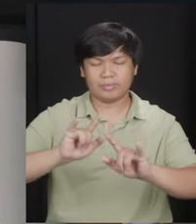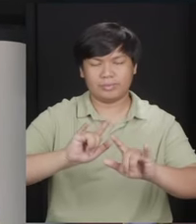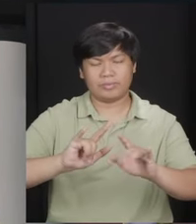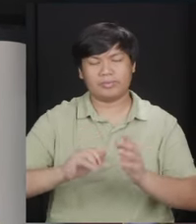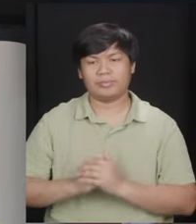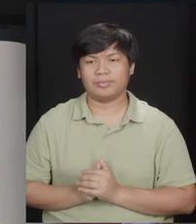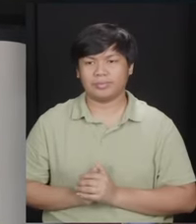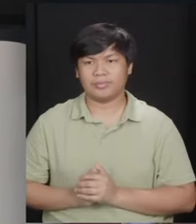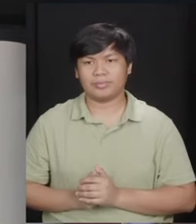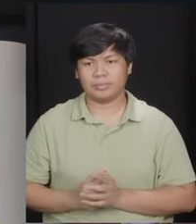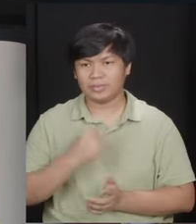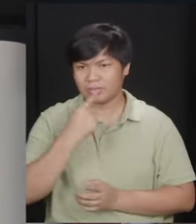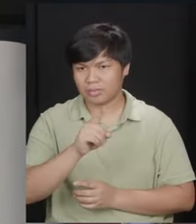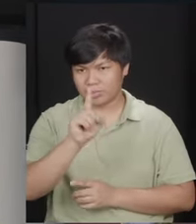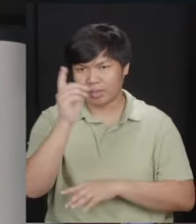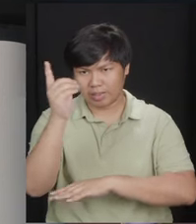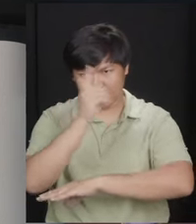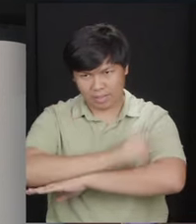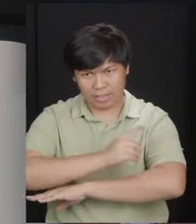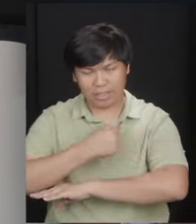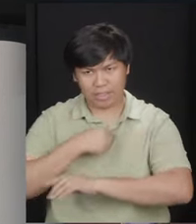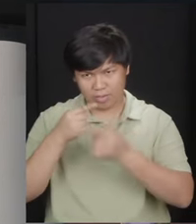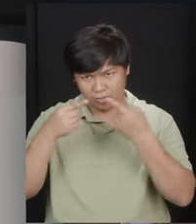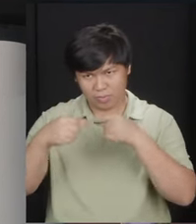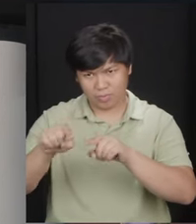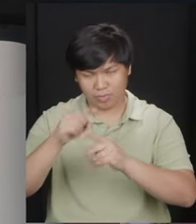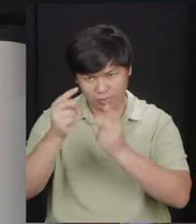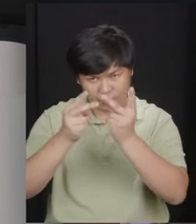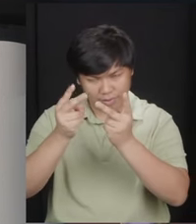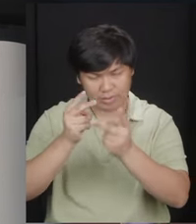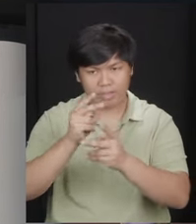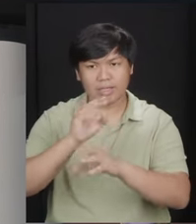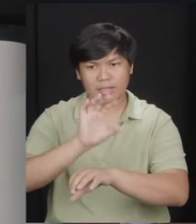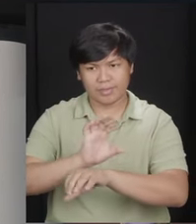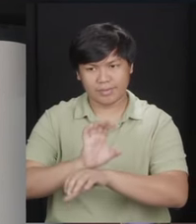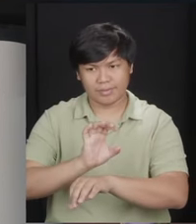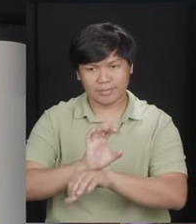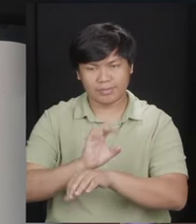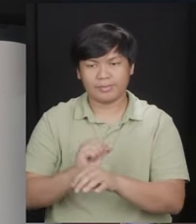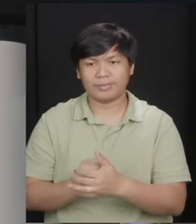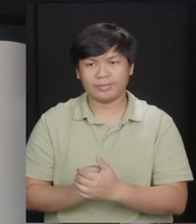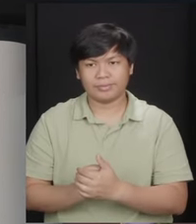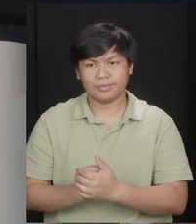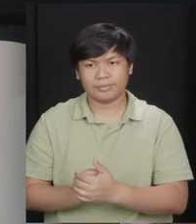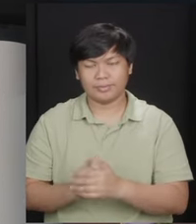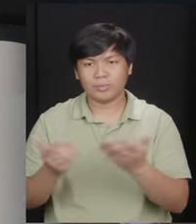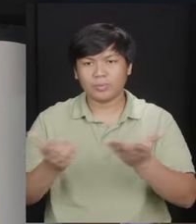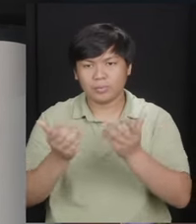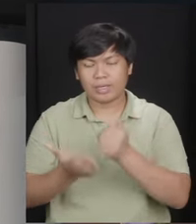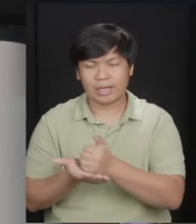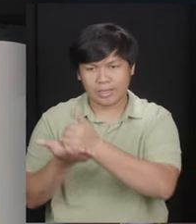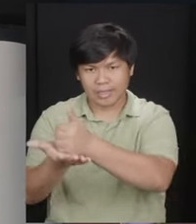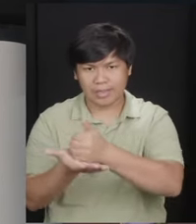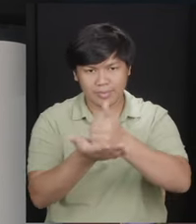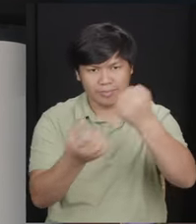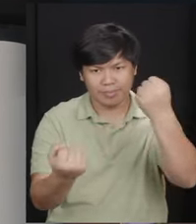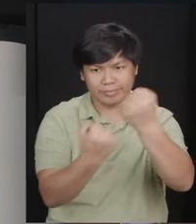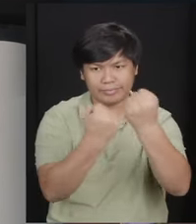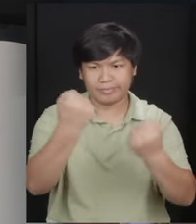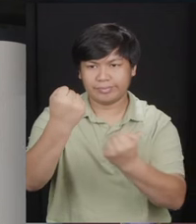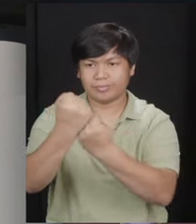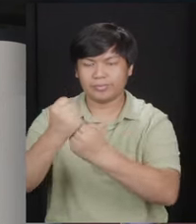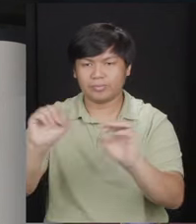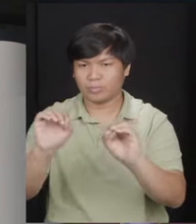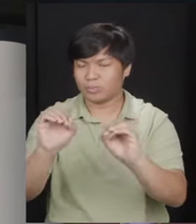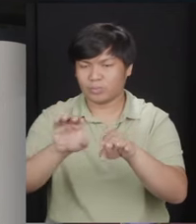right, they'll say, one day I'm going to drop by that place where they help each other up. They don't tear each